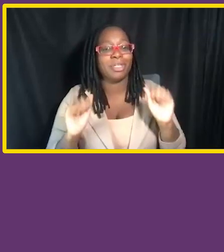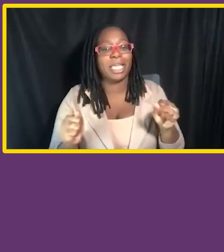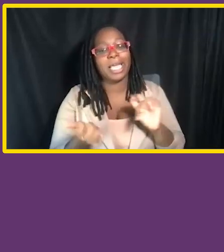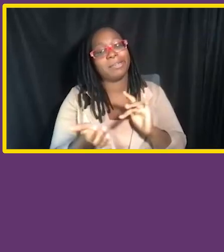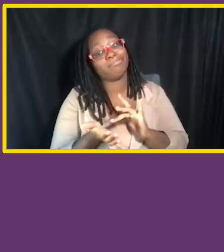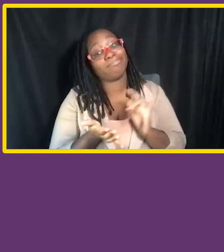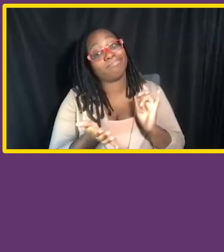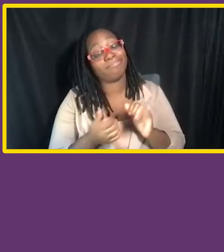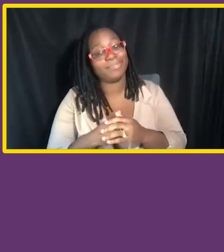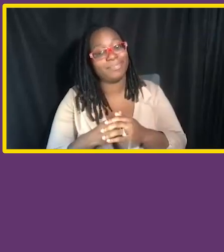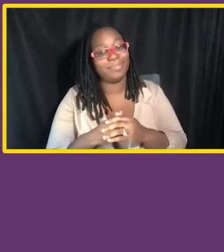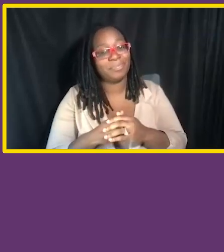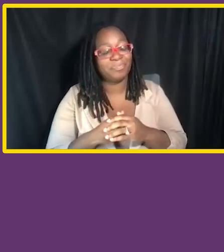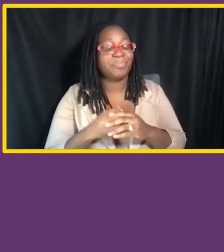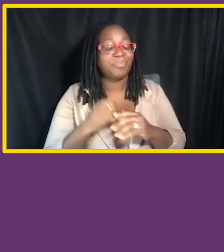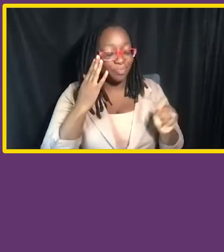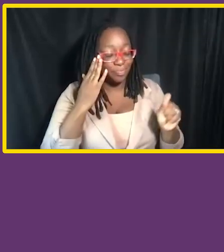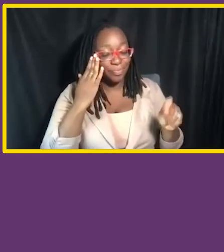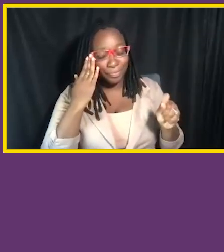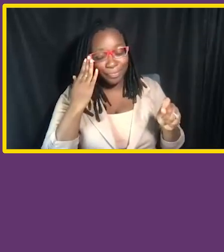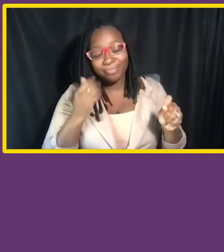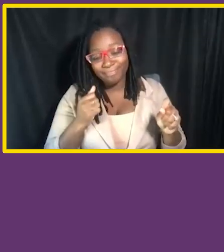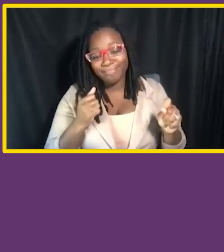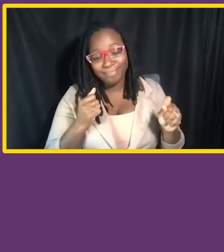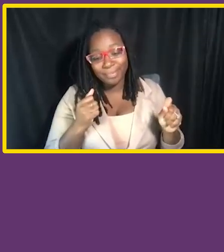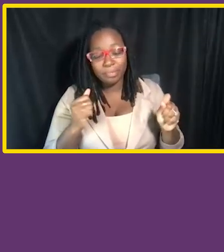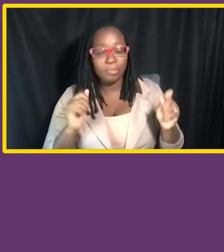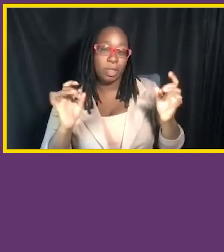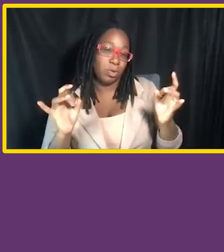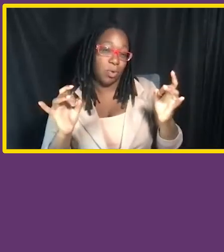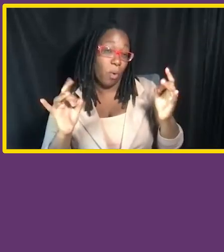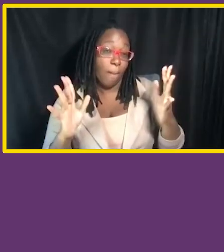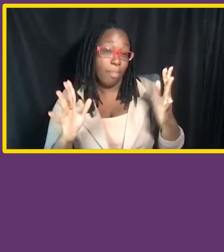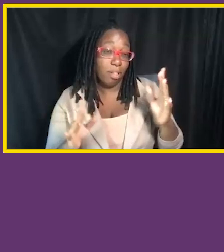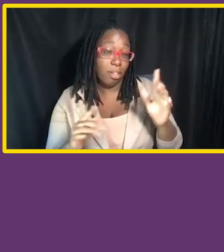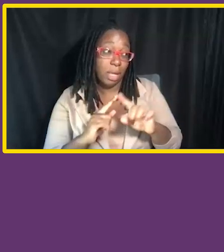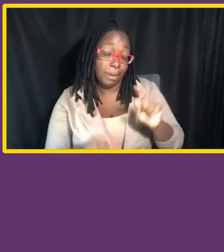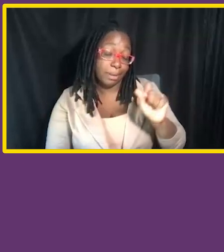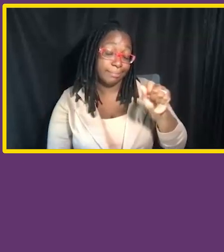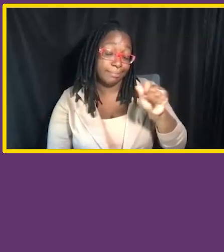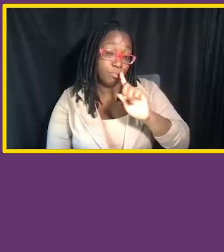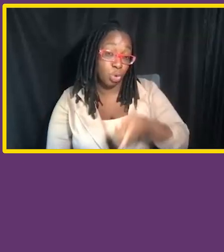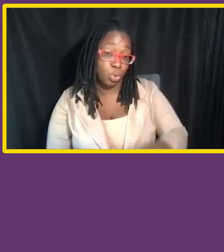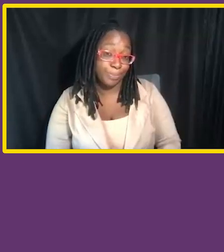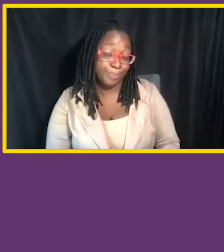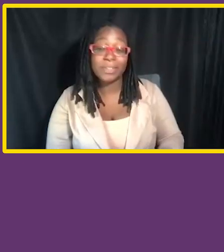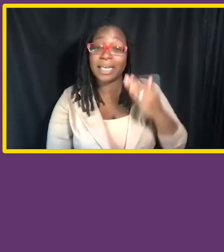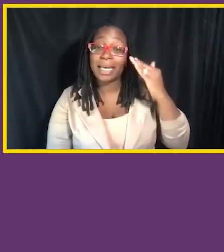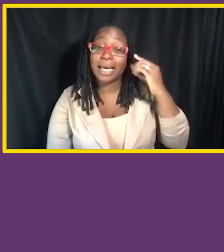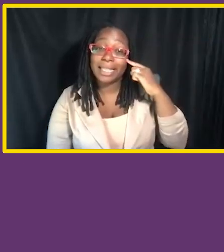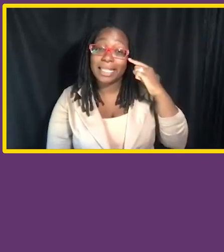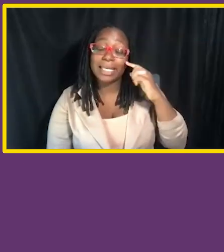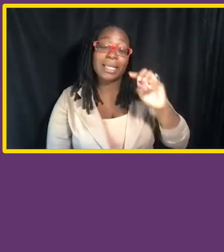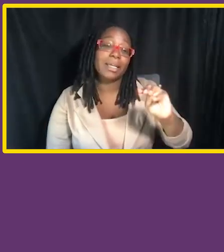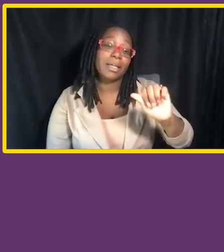This is Eliana. It is a horrifying truth. I think that it was Malcolm X who said that